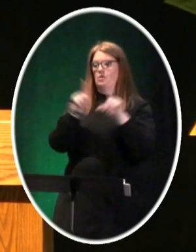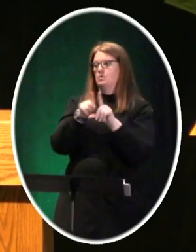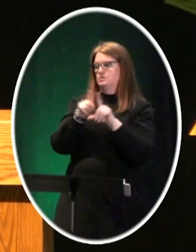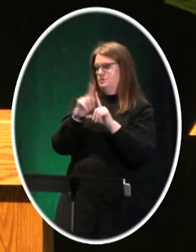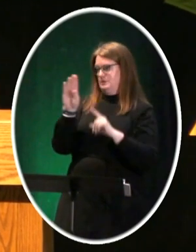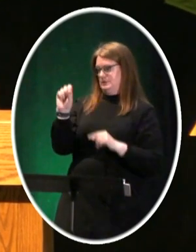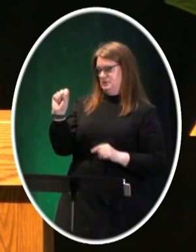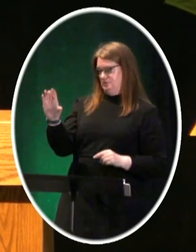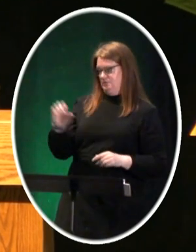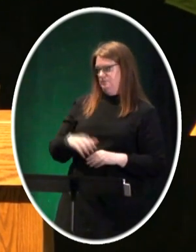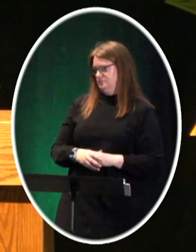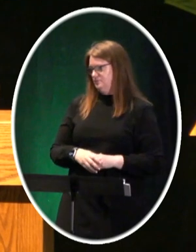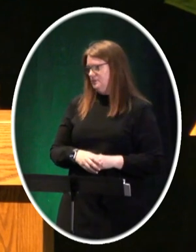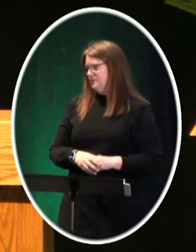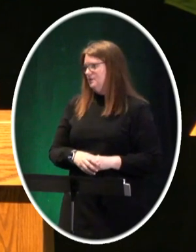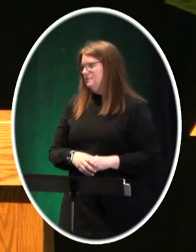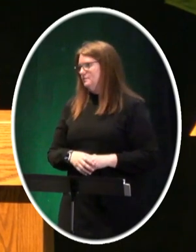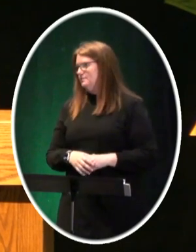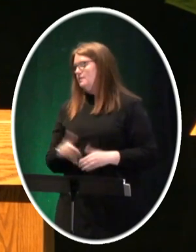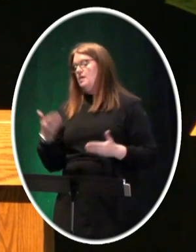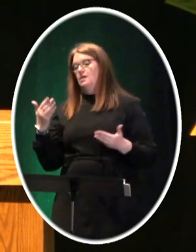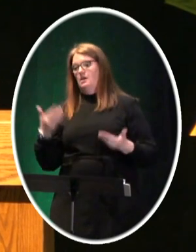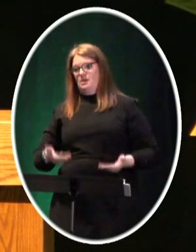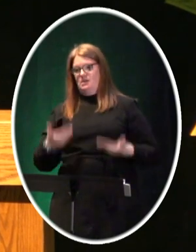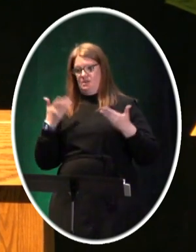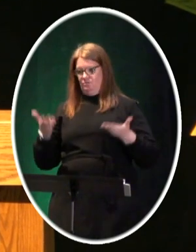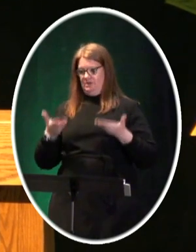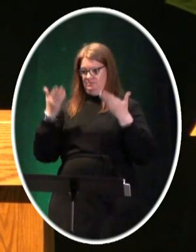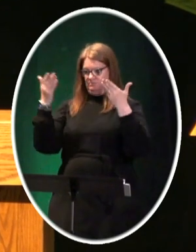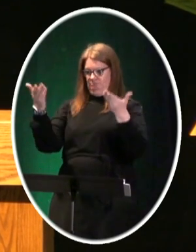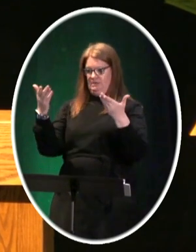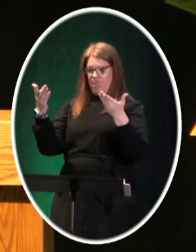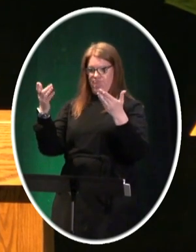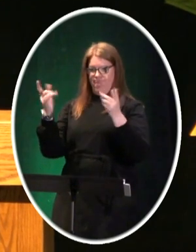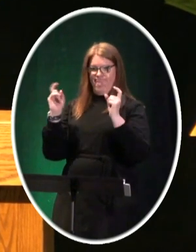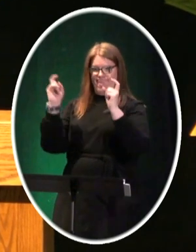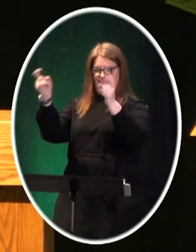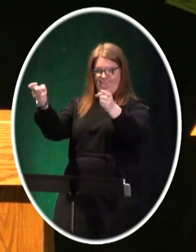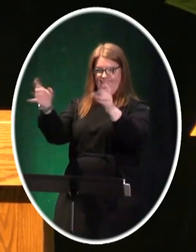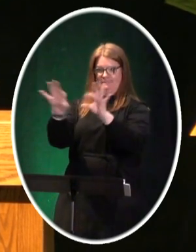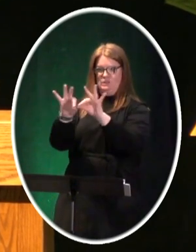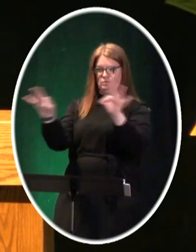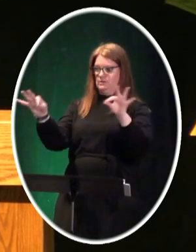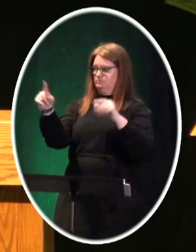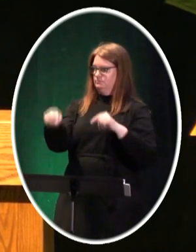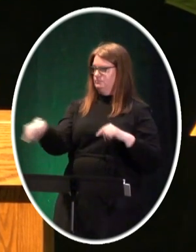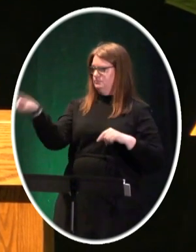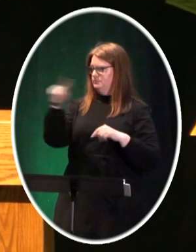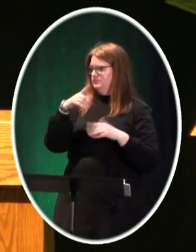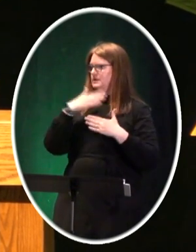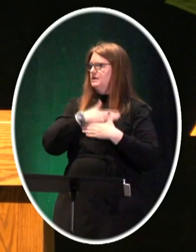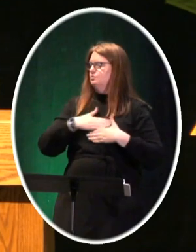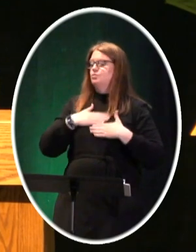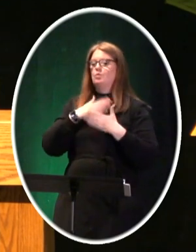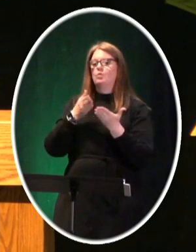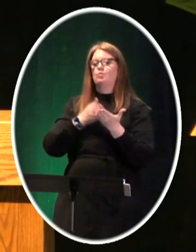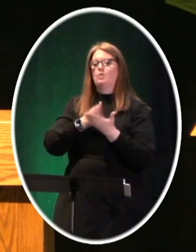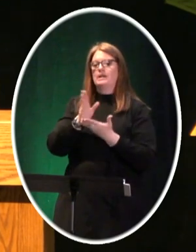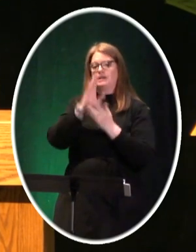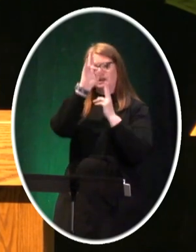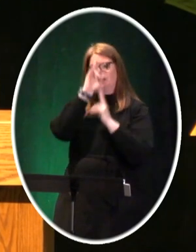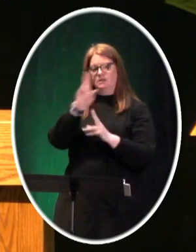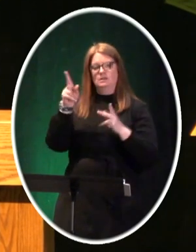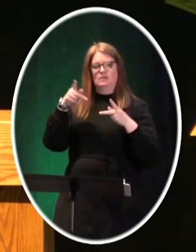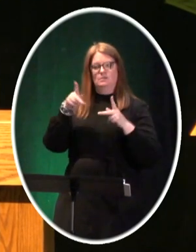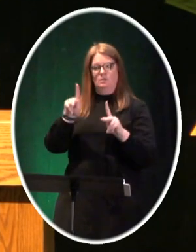College. I recommend the awarding of such degrees so the candidates may enjoy the rights, honors,